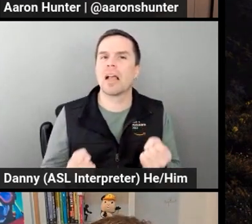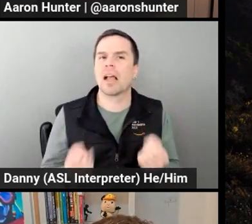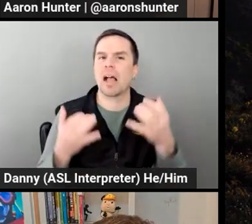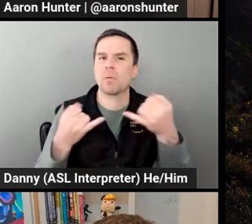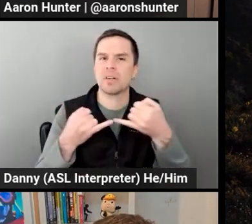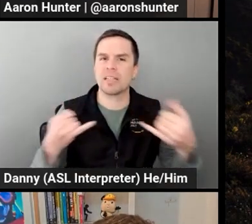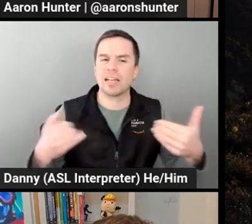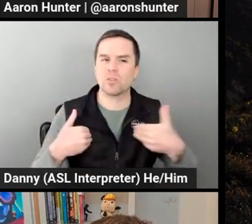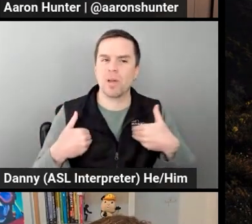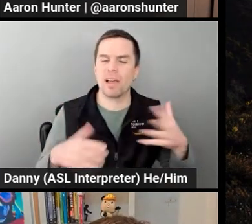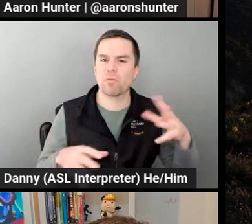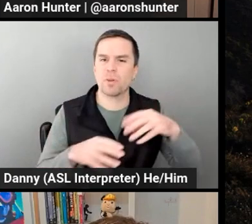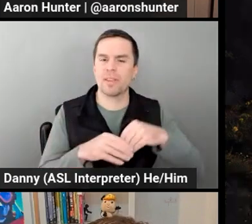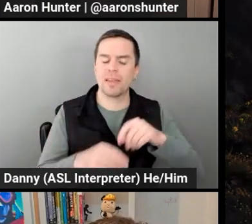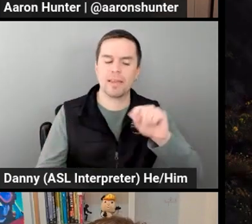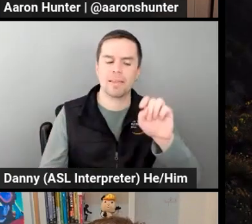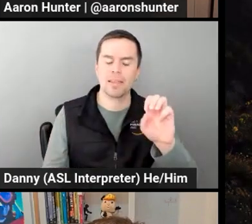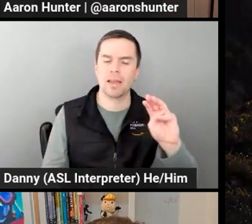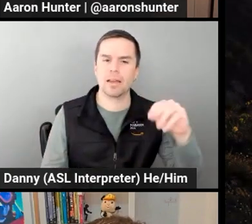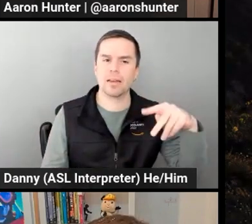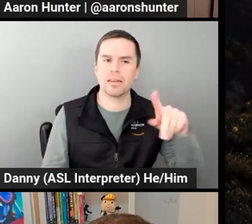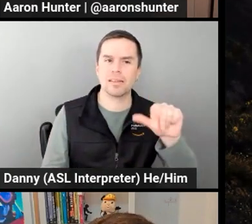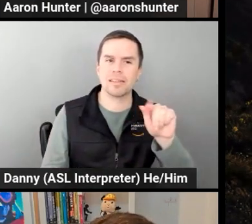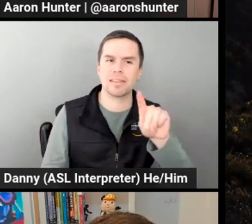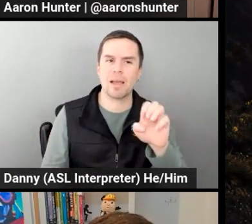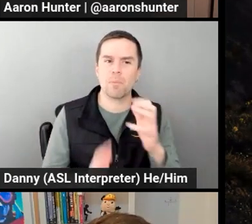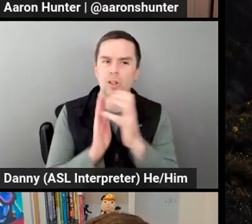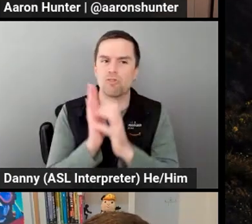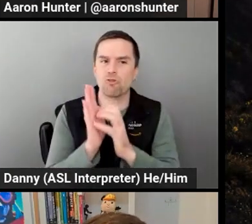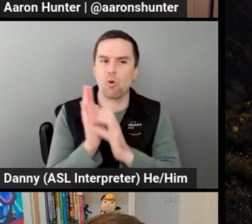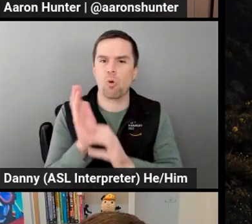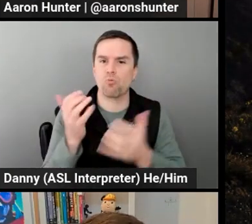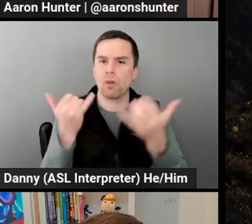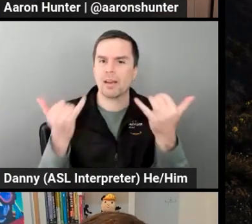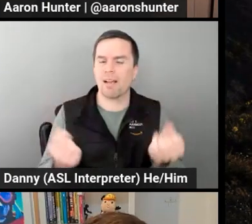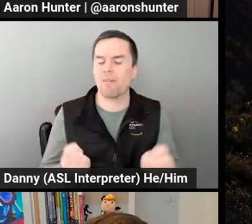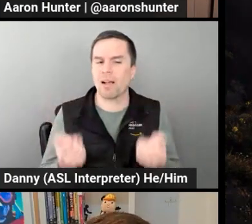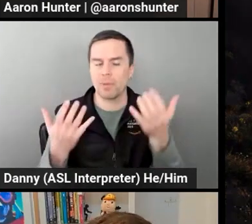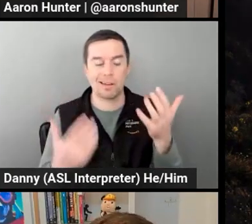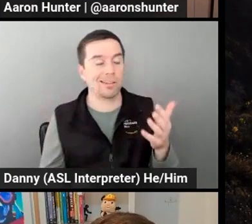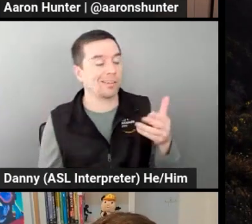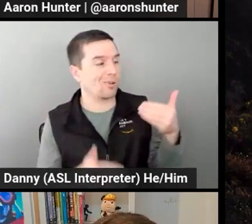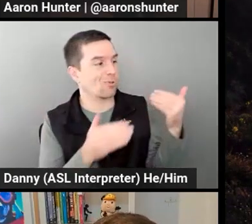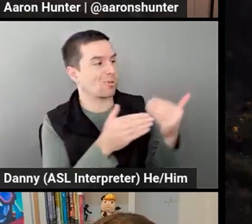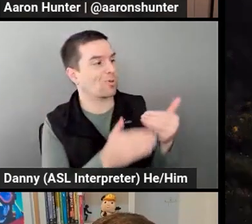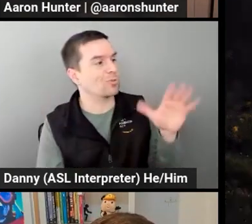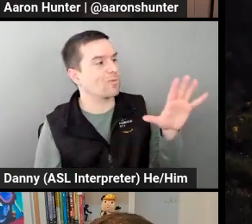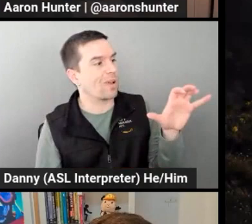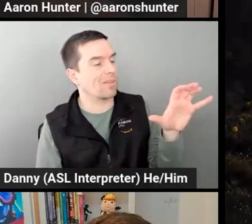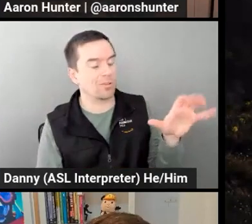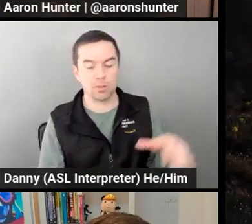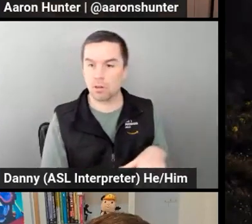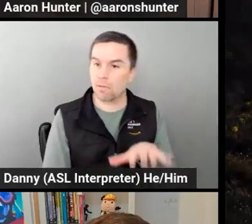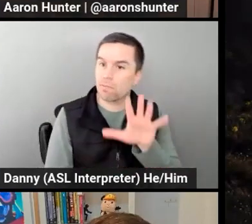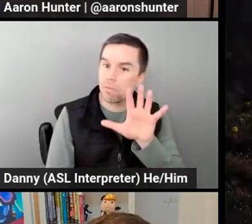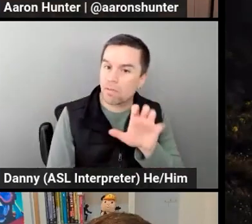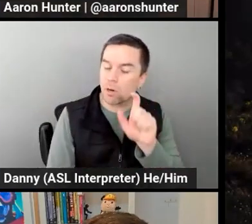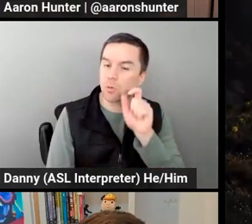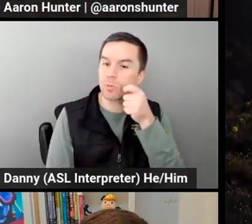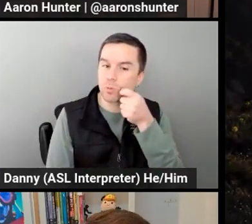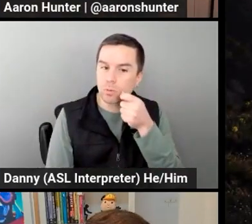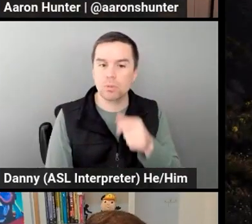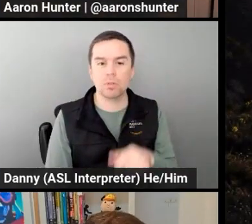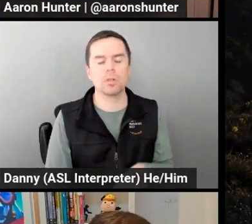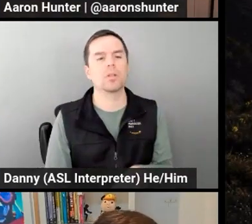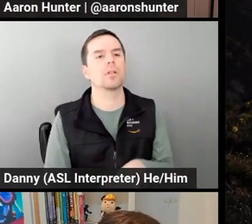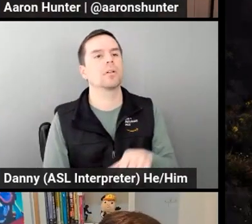boy, looks like we're nearing 500. Nearly 500. Cool. I can only imagine, like, when you get into